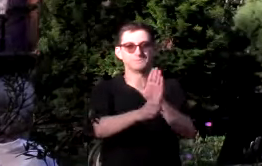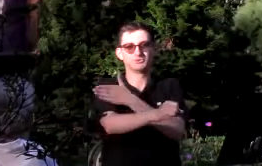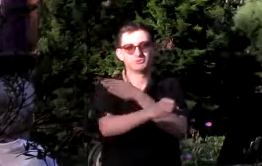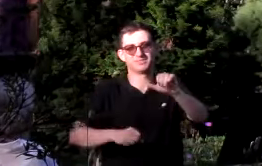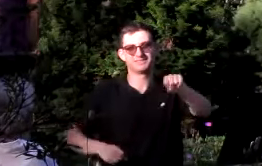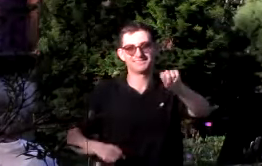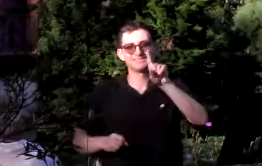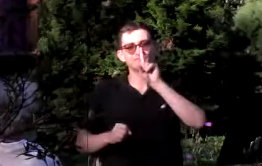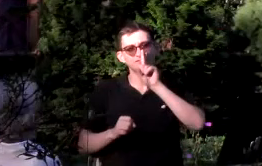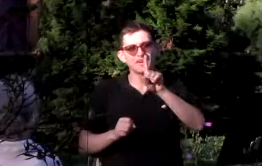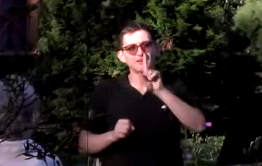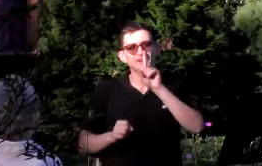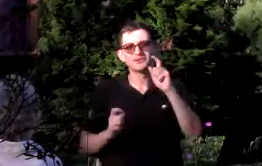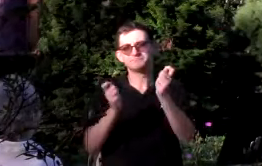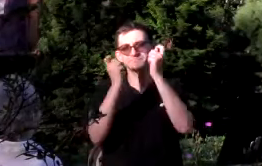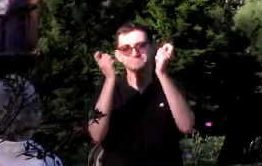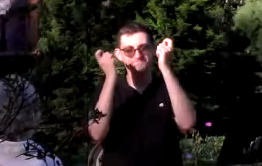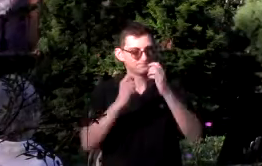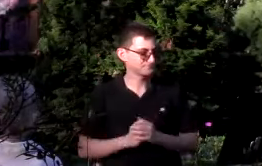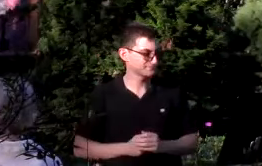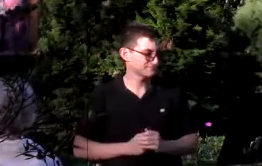we rejoice. Yismechu